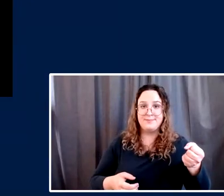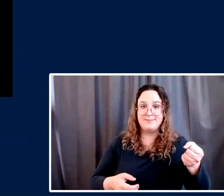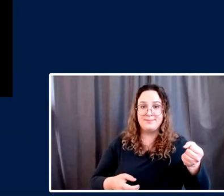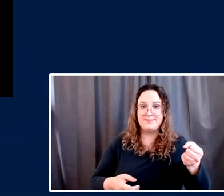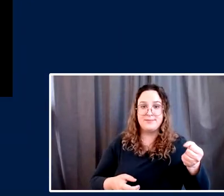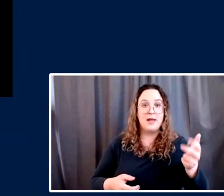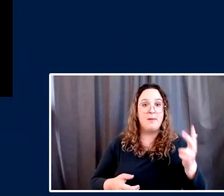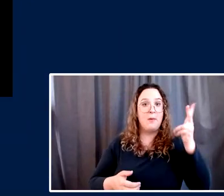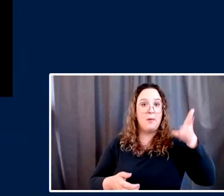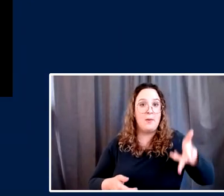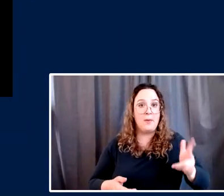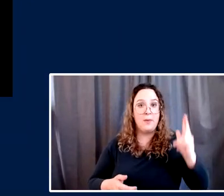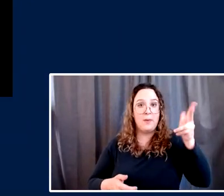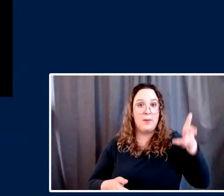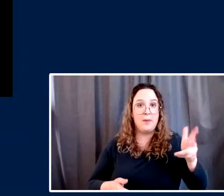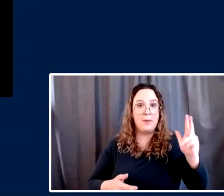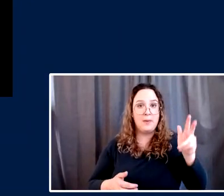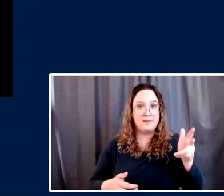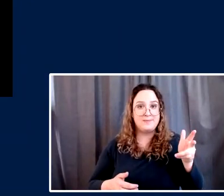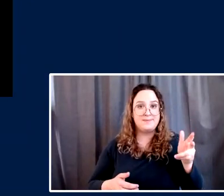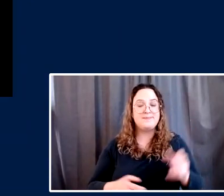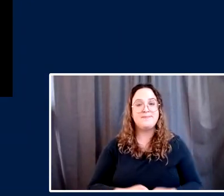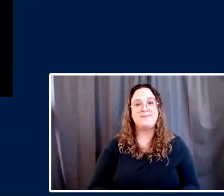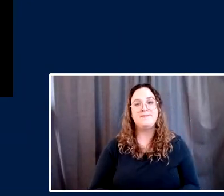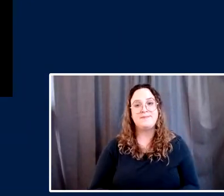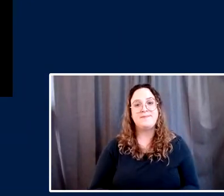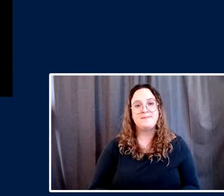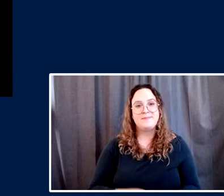which I just showed you a minute ago to lift off.